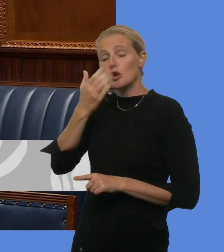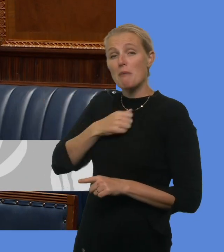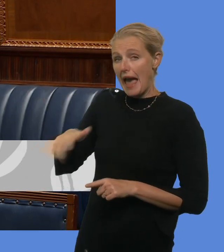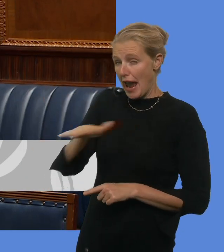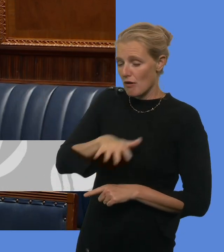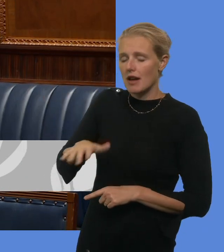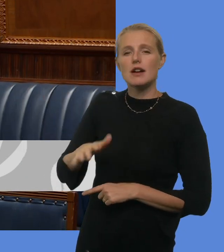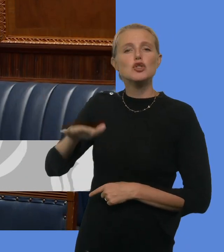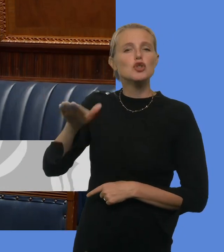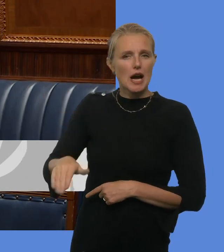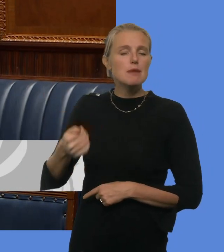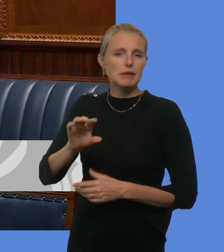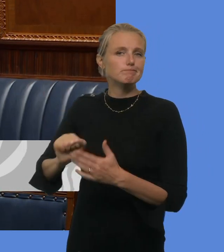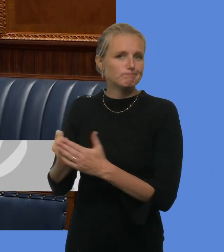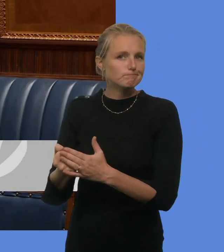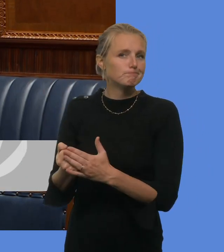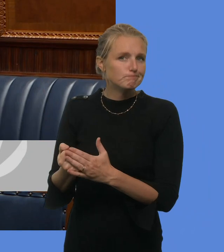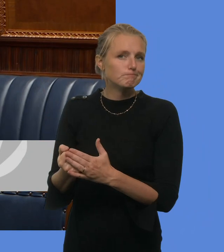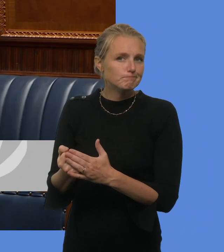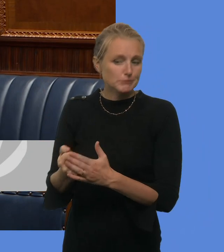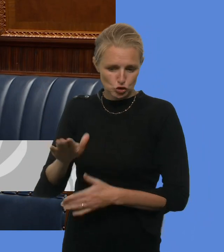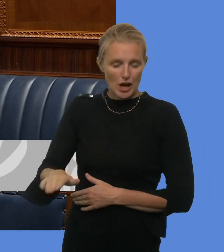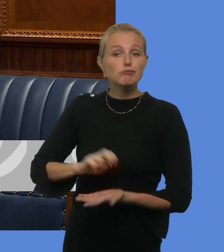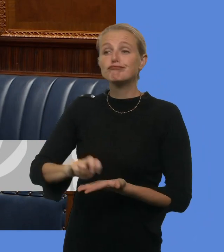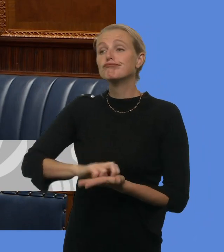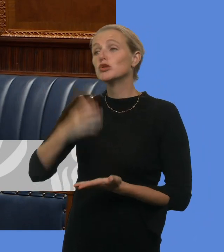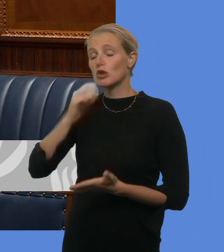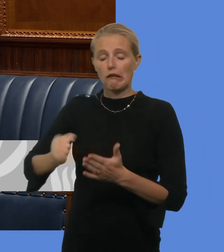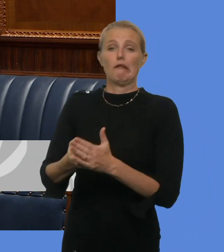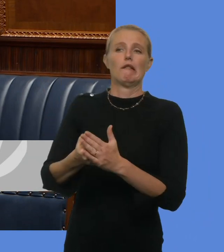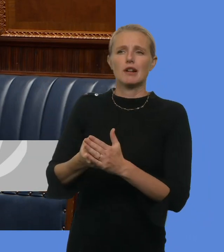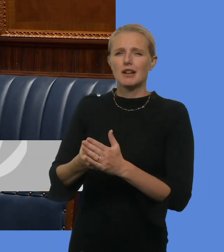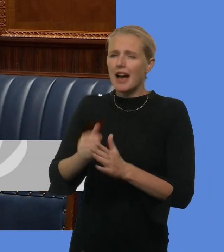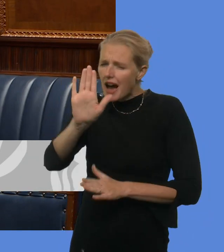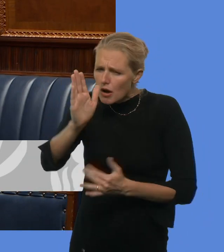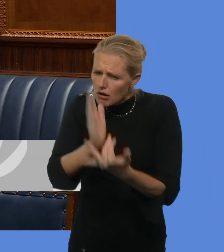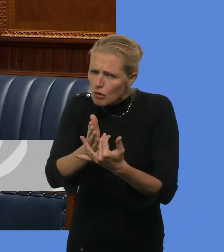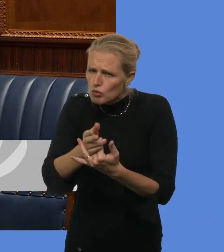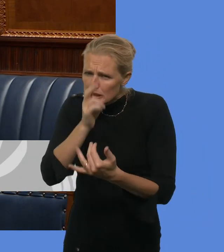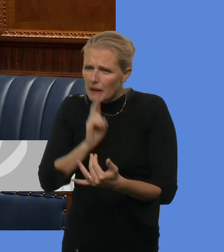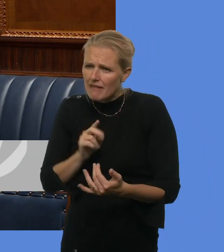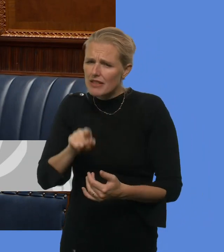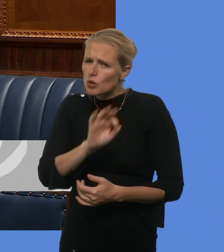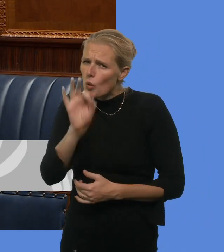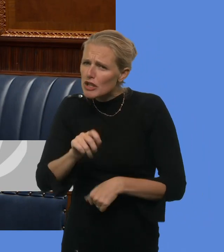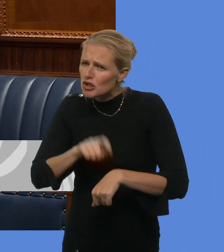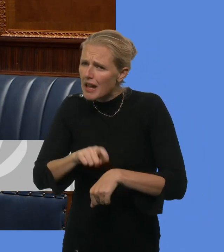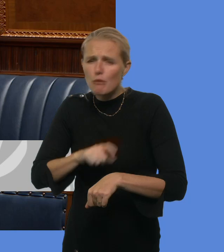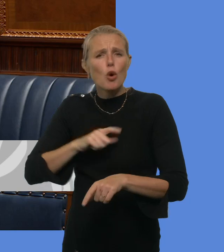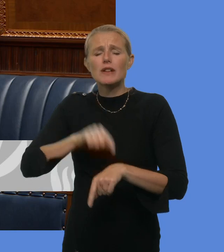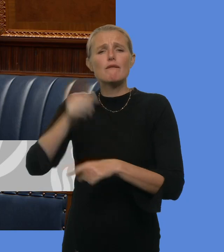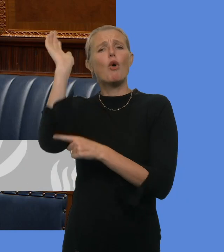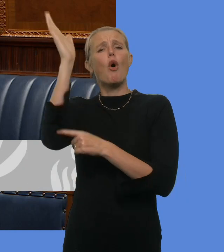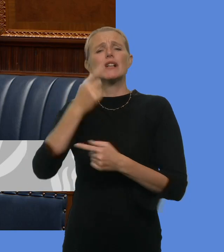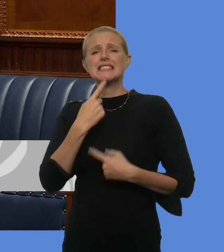a child has been involved in a road traffic collision walking to school with the next rollout. Respectfully, it's question time, not time for statements. So if you